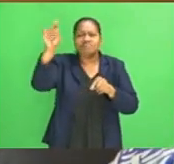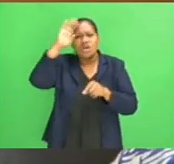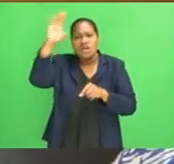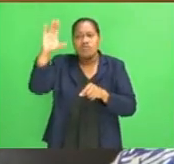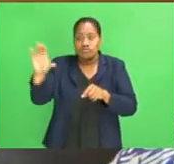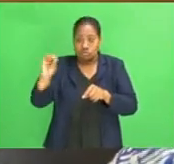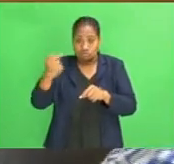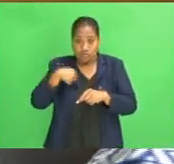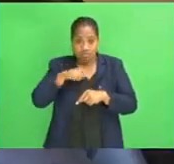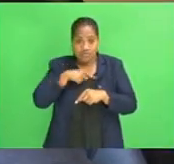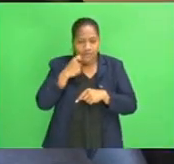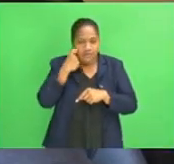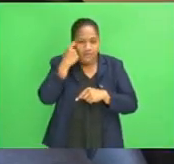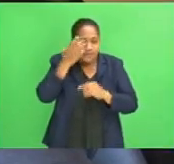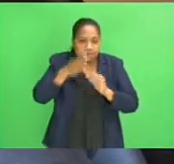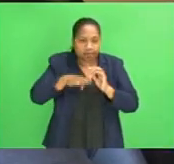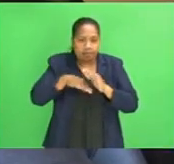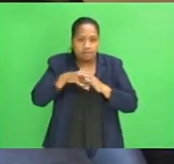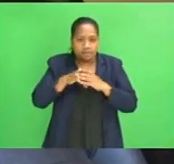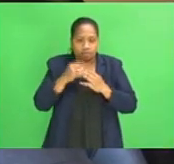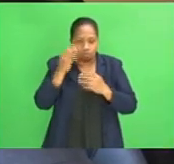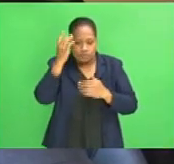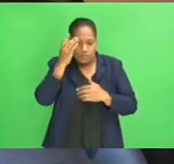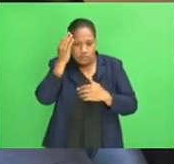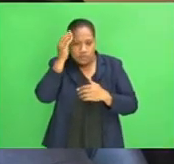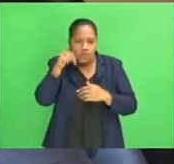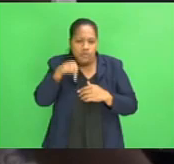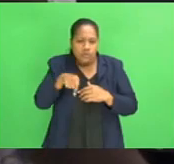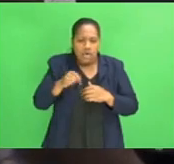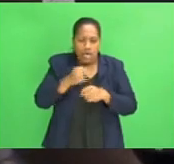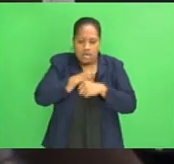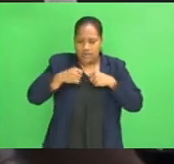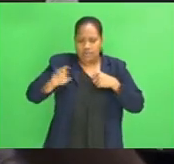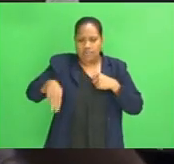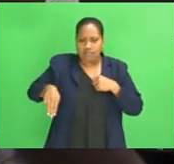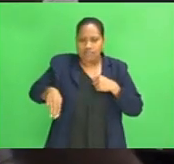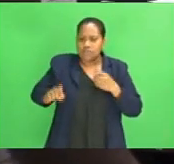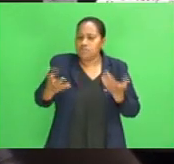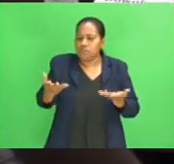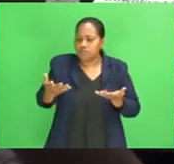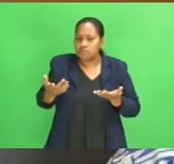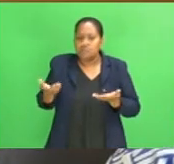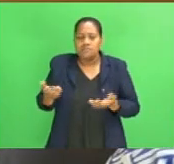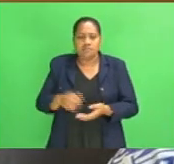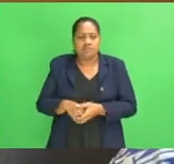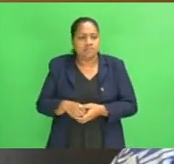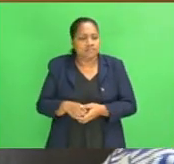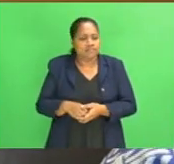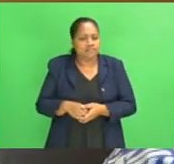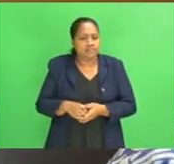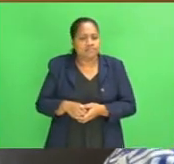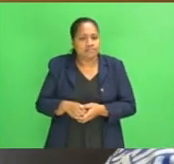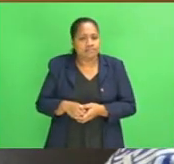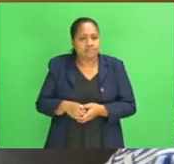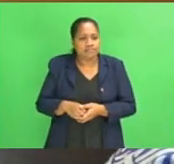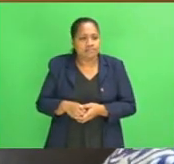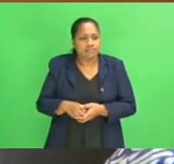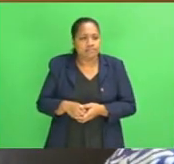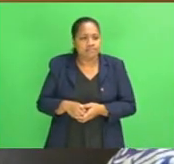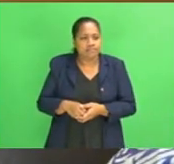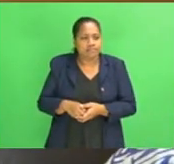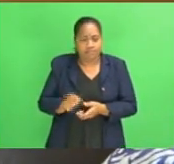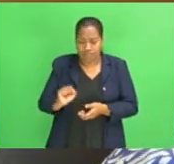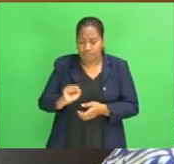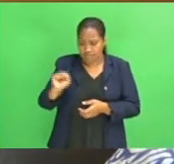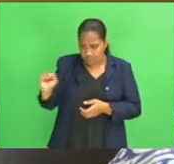mindful reminding what are the immediate needs of our members. We'll respond to it, but in the manner that we